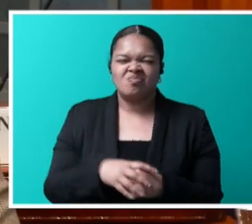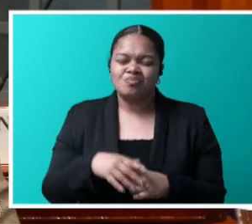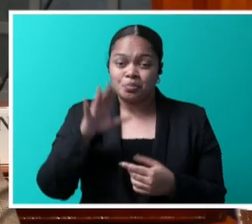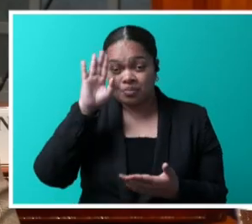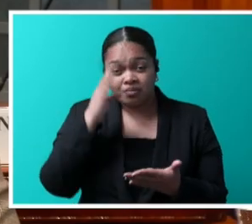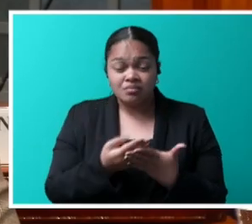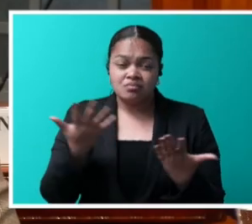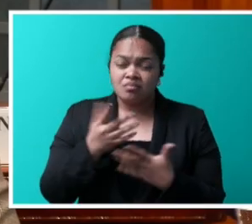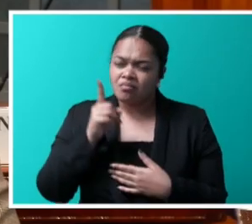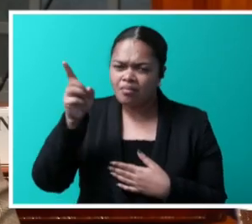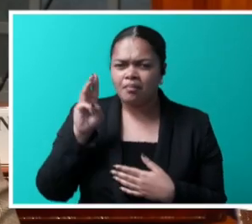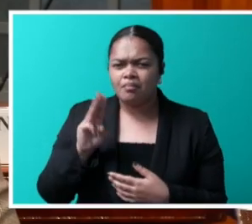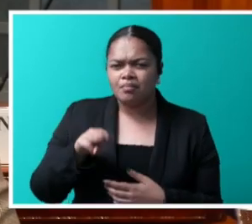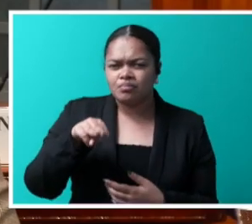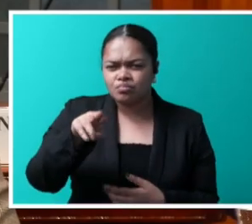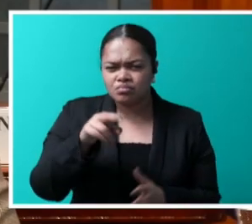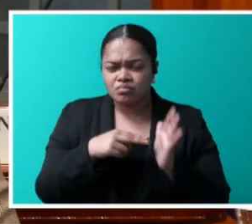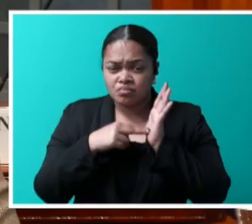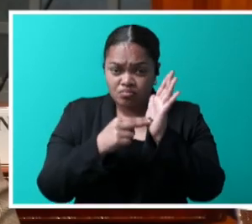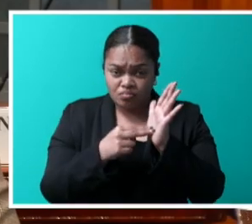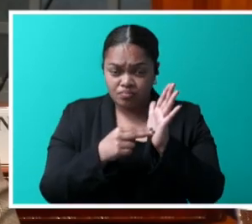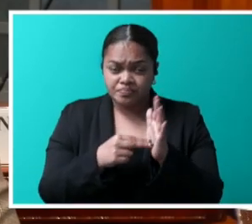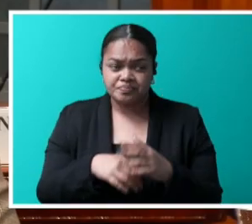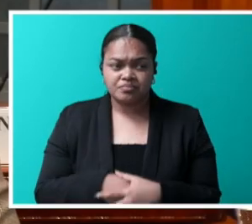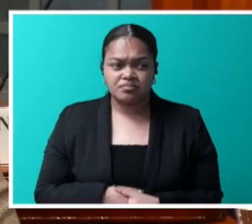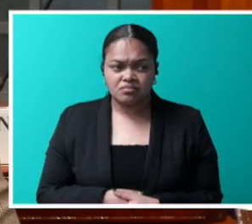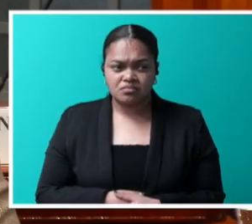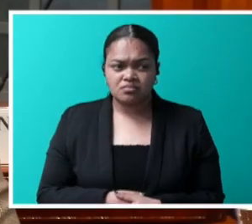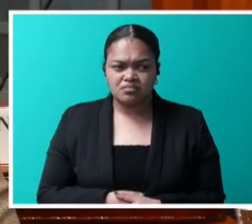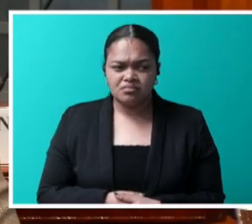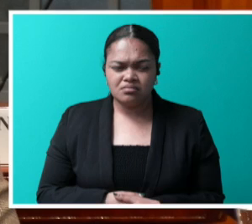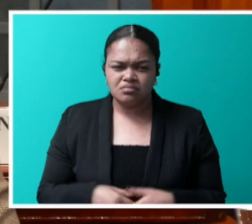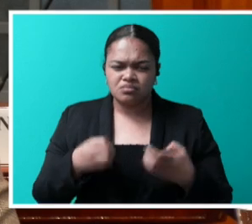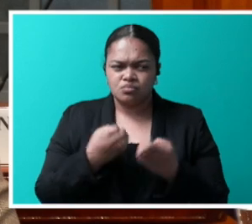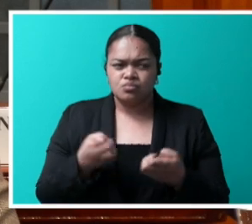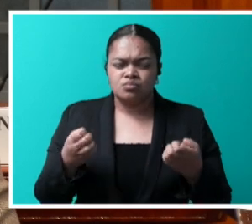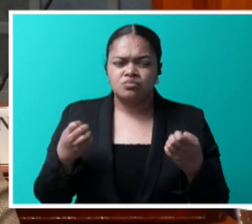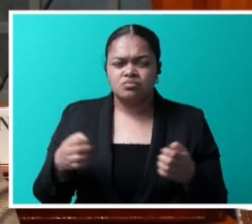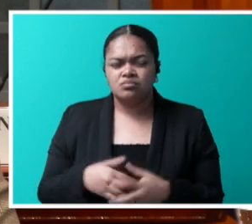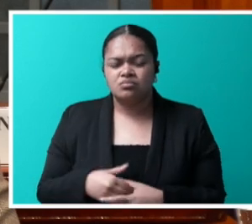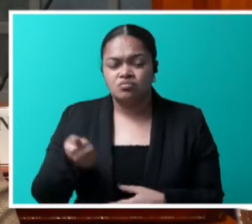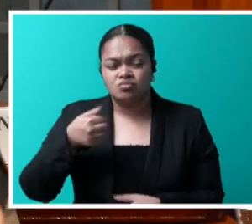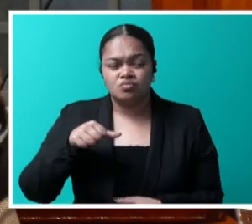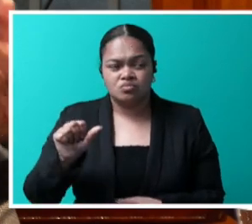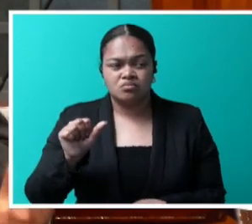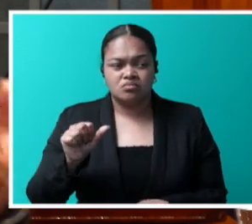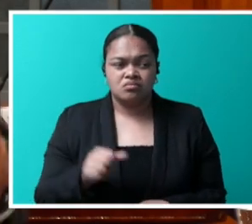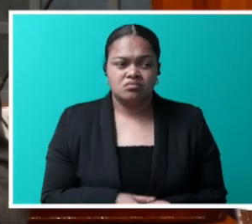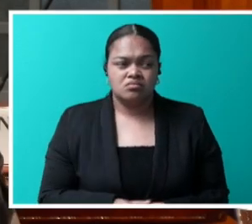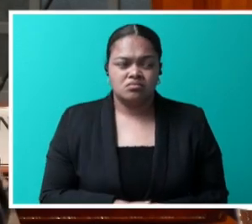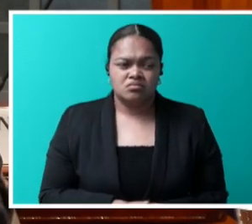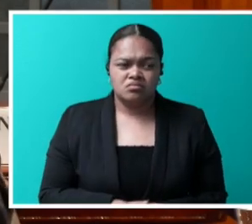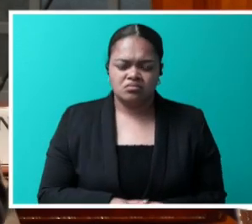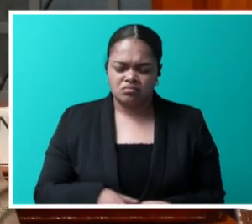in Maduata, with its hanging round scientific equipment that is used to reading